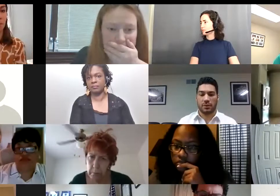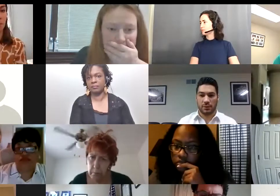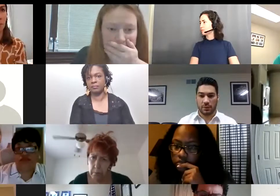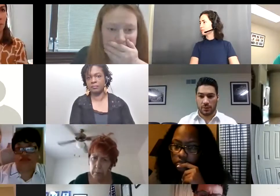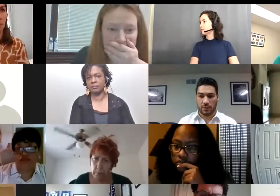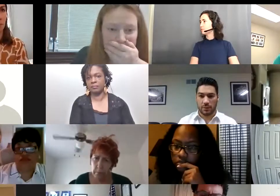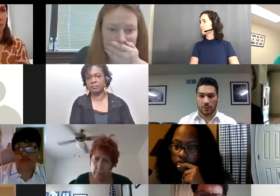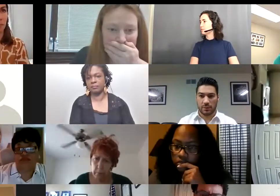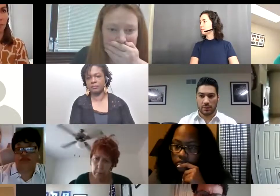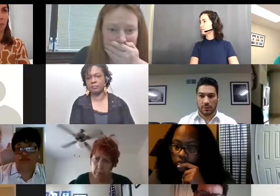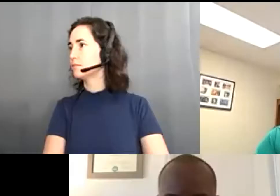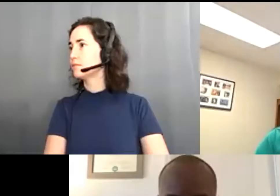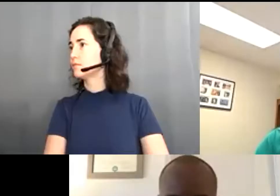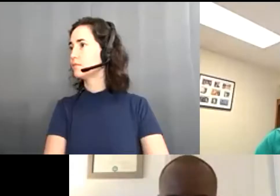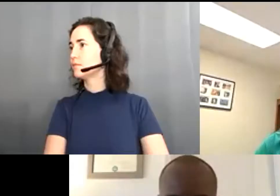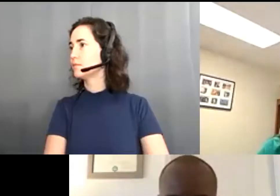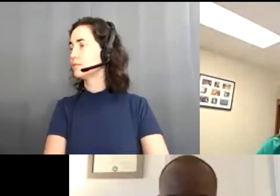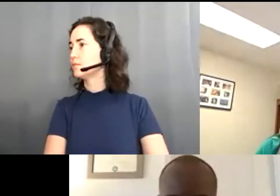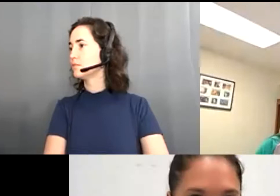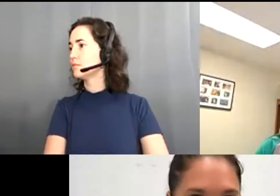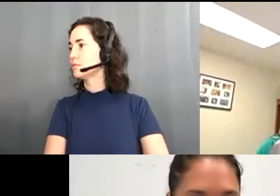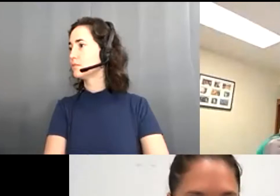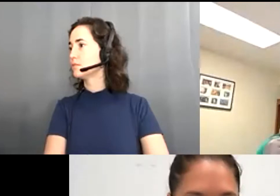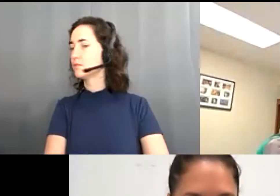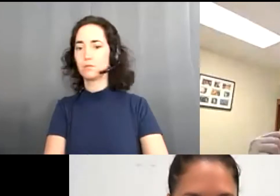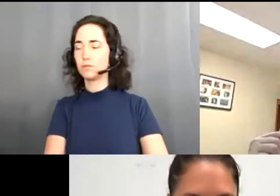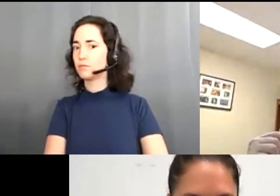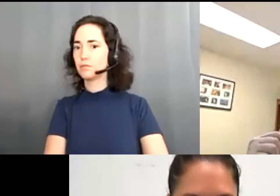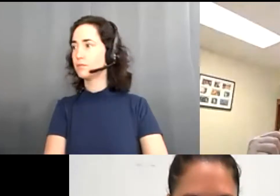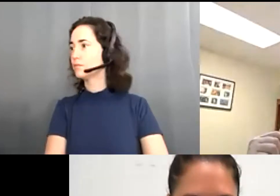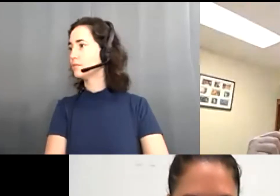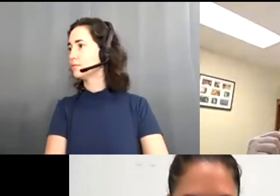Are you all able to see me? This is Superintendent Garrett.